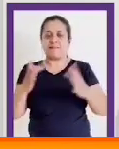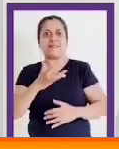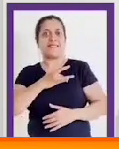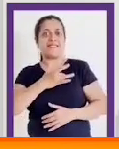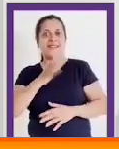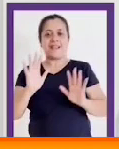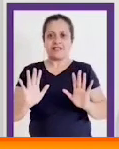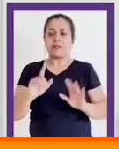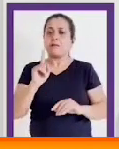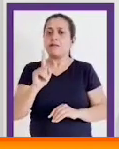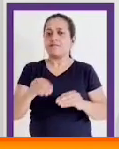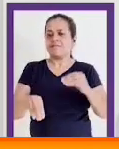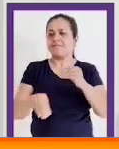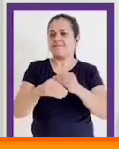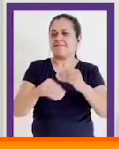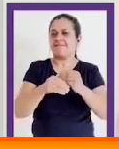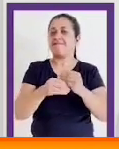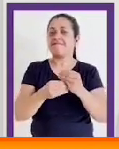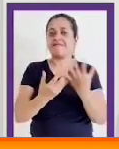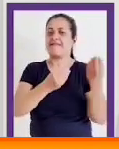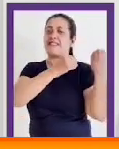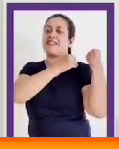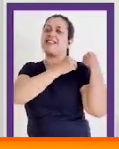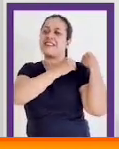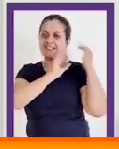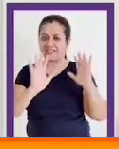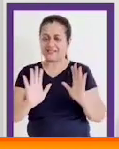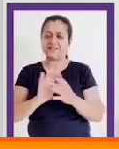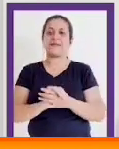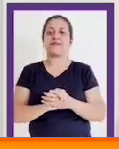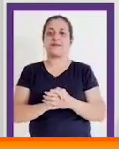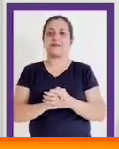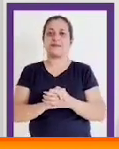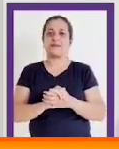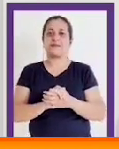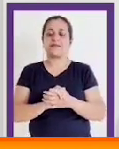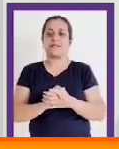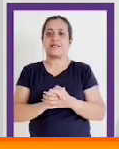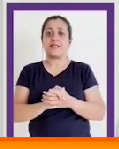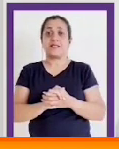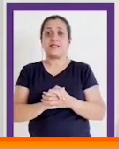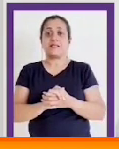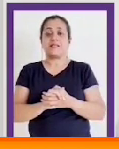is a great feeling. Like it adds a lot on your own responsibilities. And